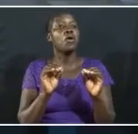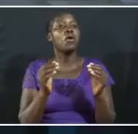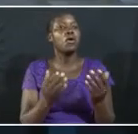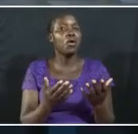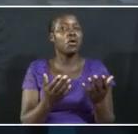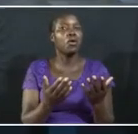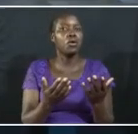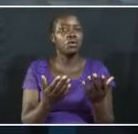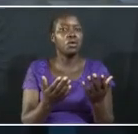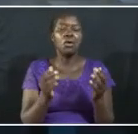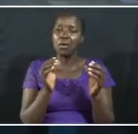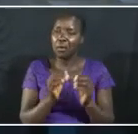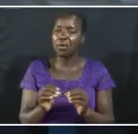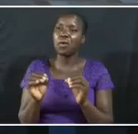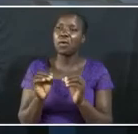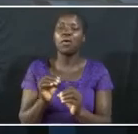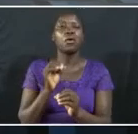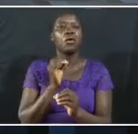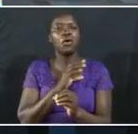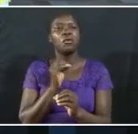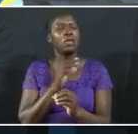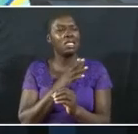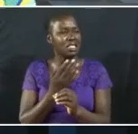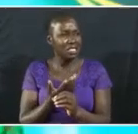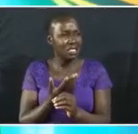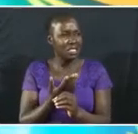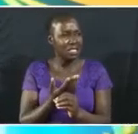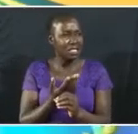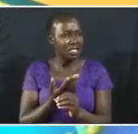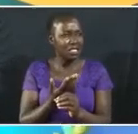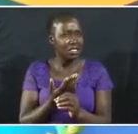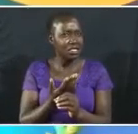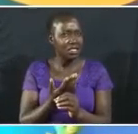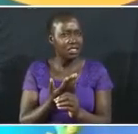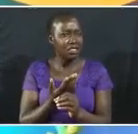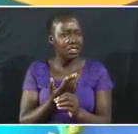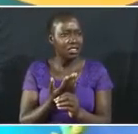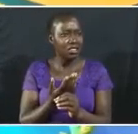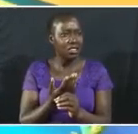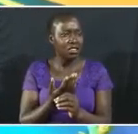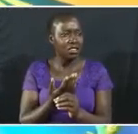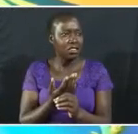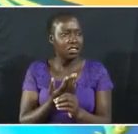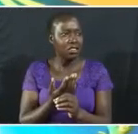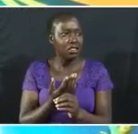depression. Get him antidepressants.